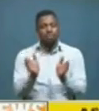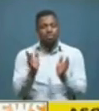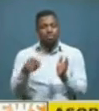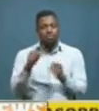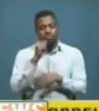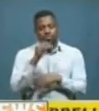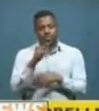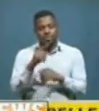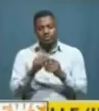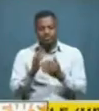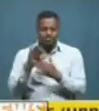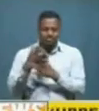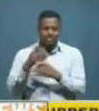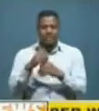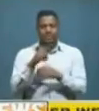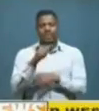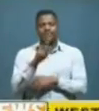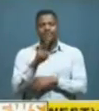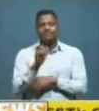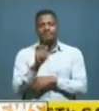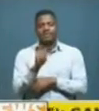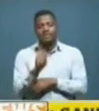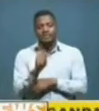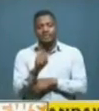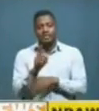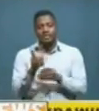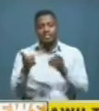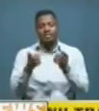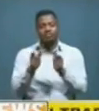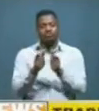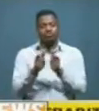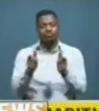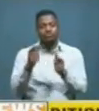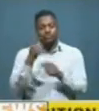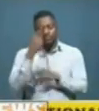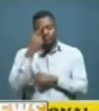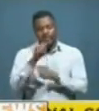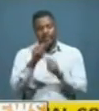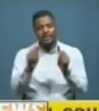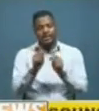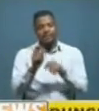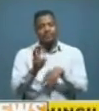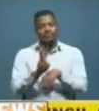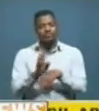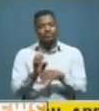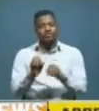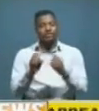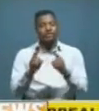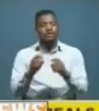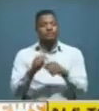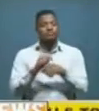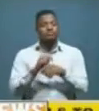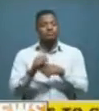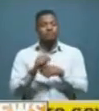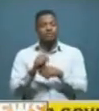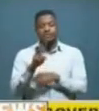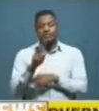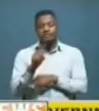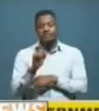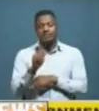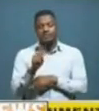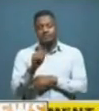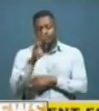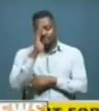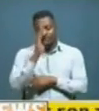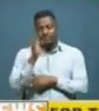to venture into TVET. The Director General of the Commission for Technical Vocational Education Training, TVET, Dr.